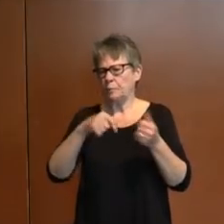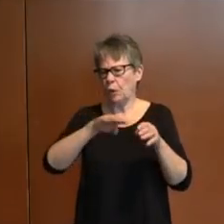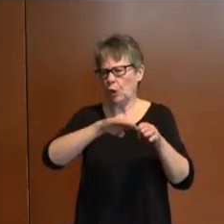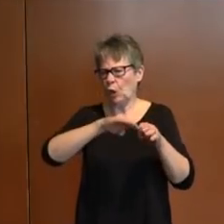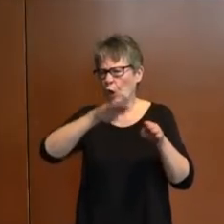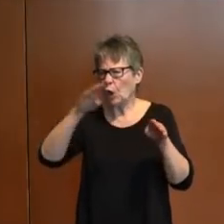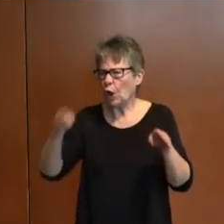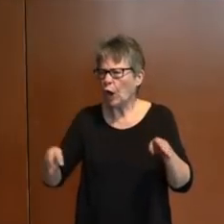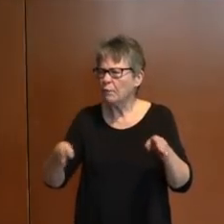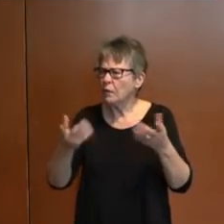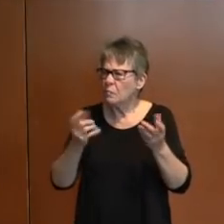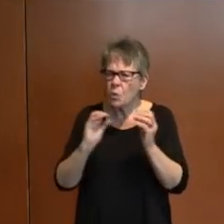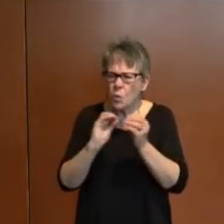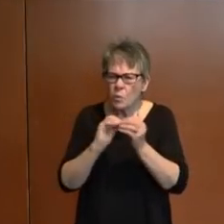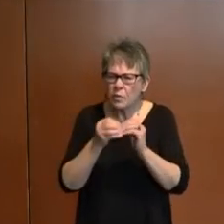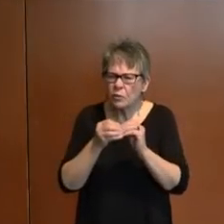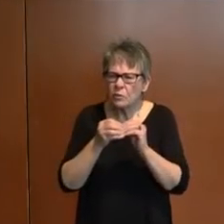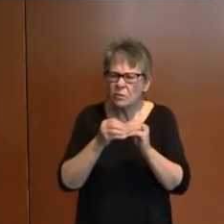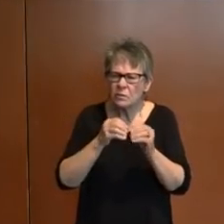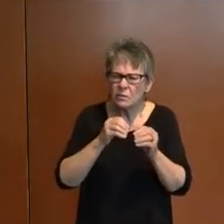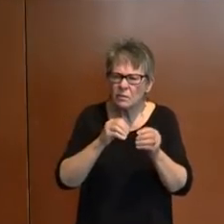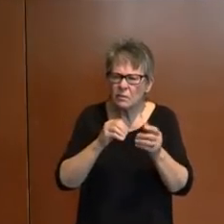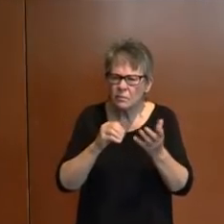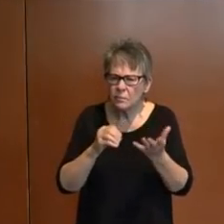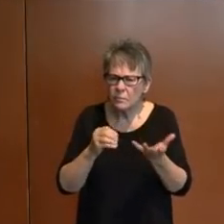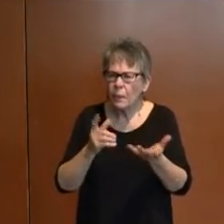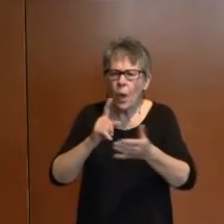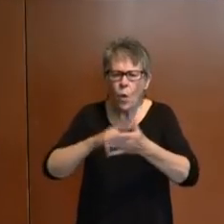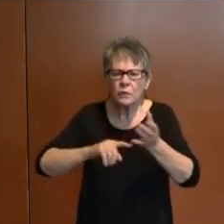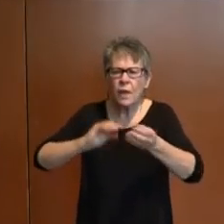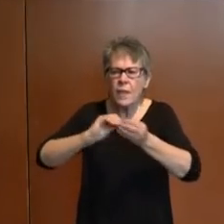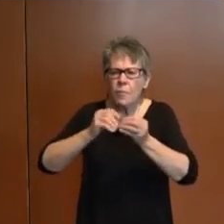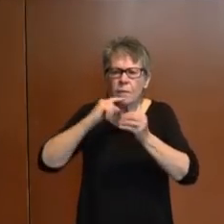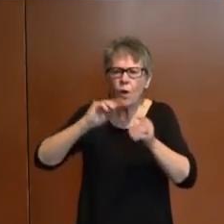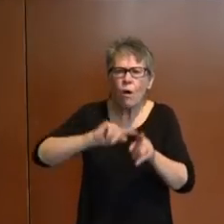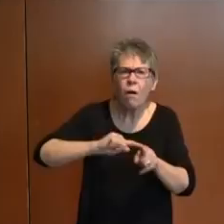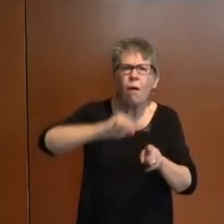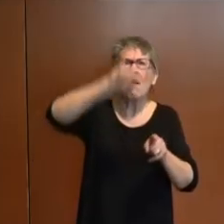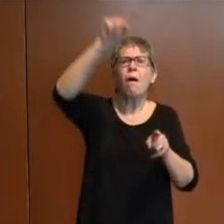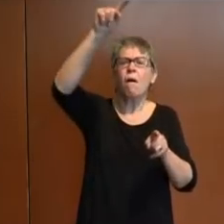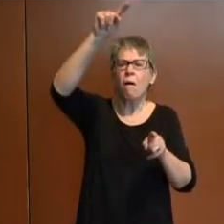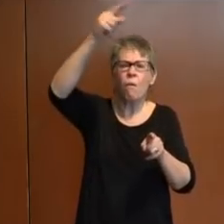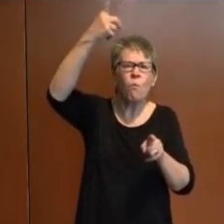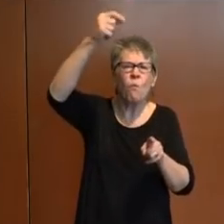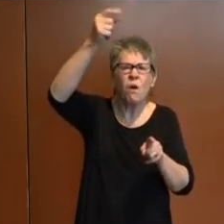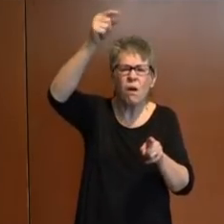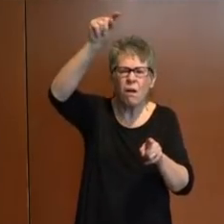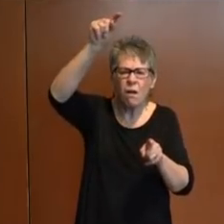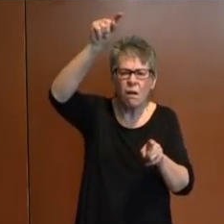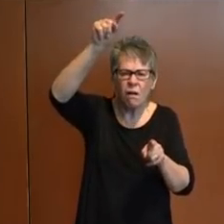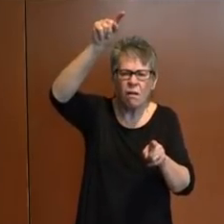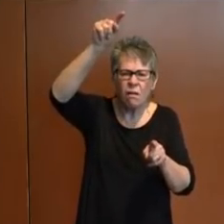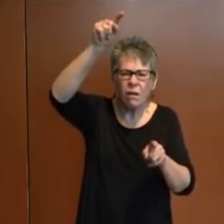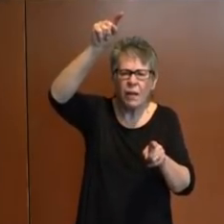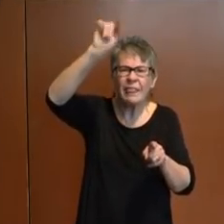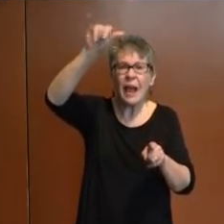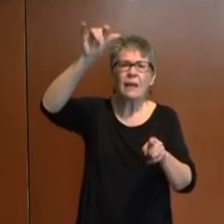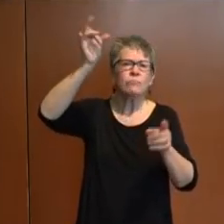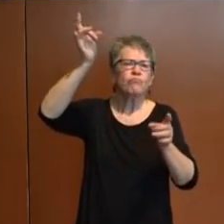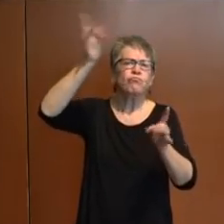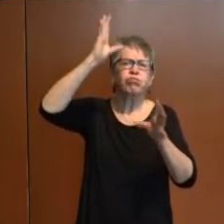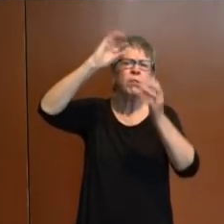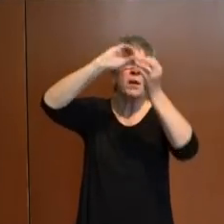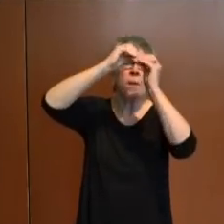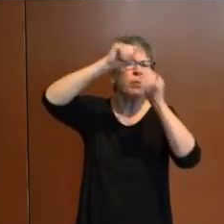it. What is the number of cases and that hits healthcare system capacity, and how close are we to that